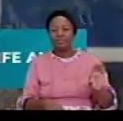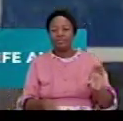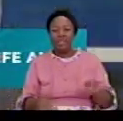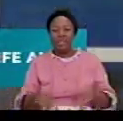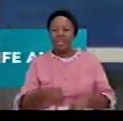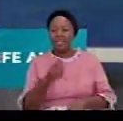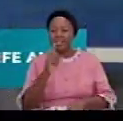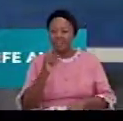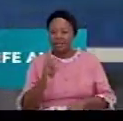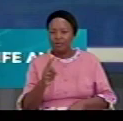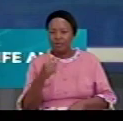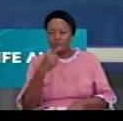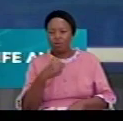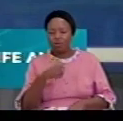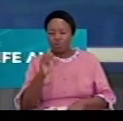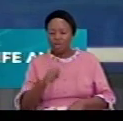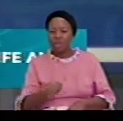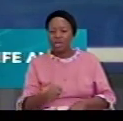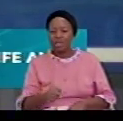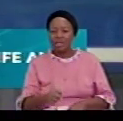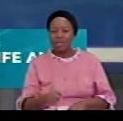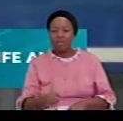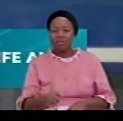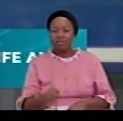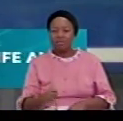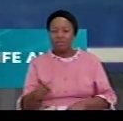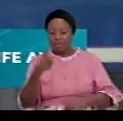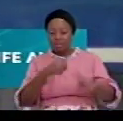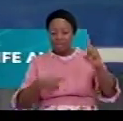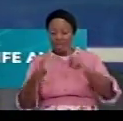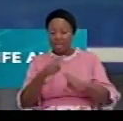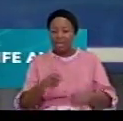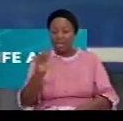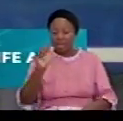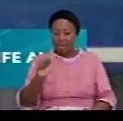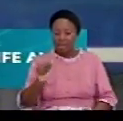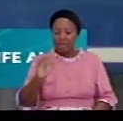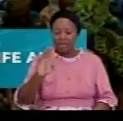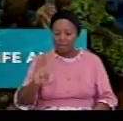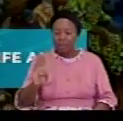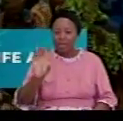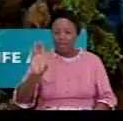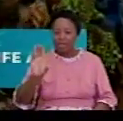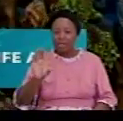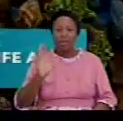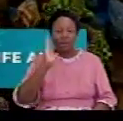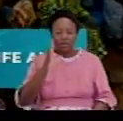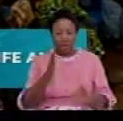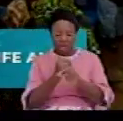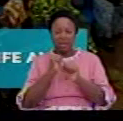Anyone who can pronounce A, B, C, you are going to get miracle.